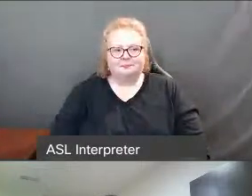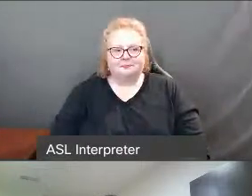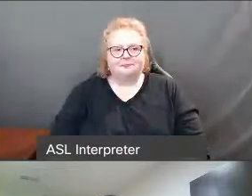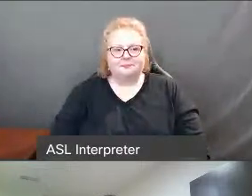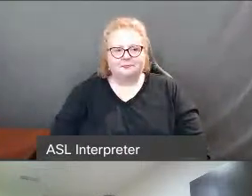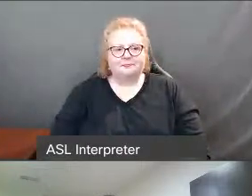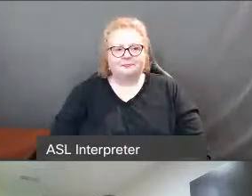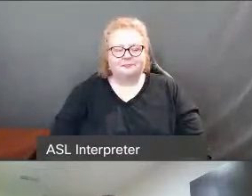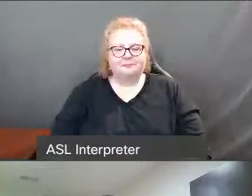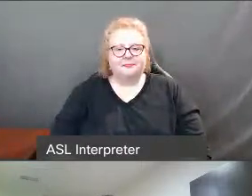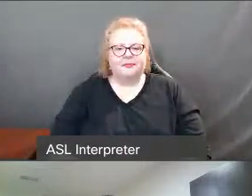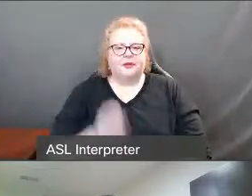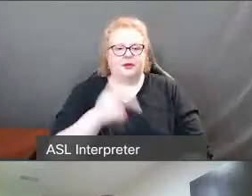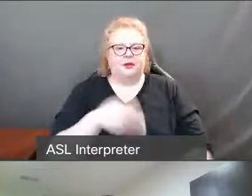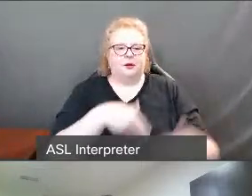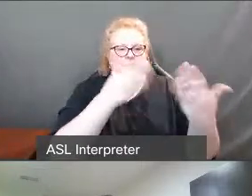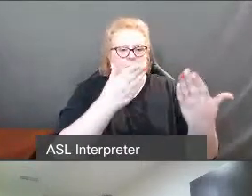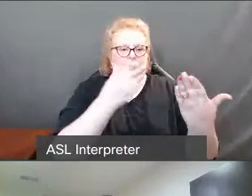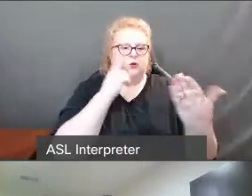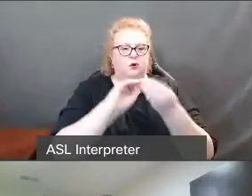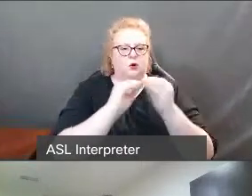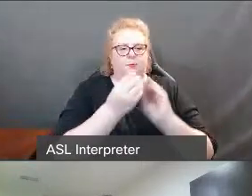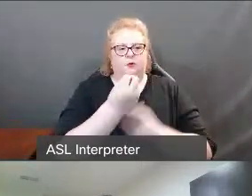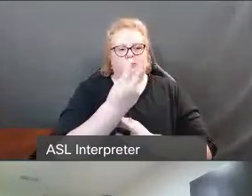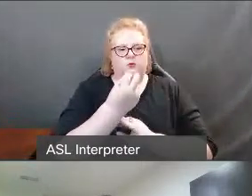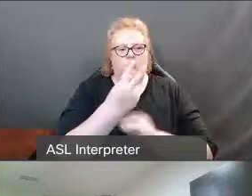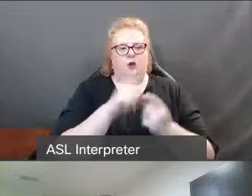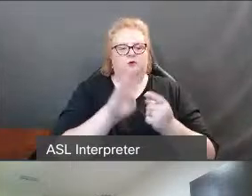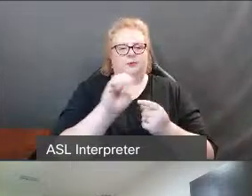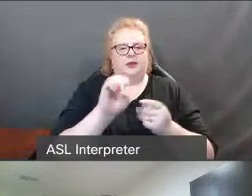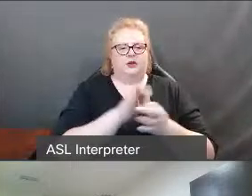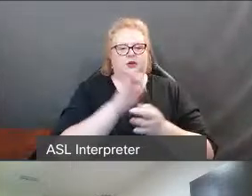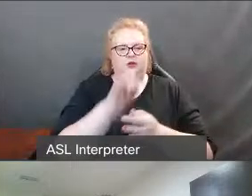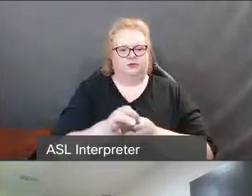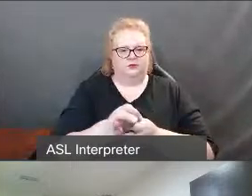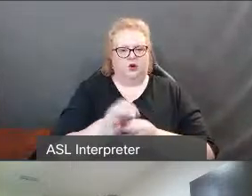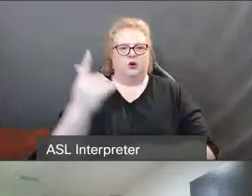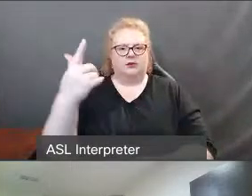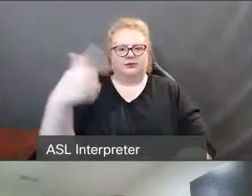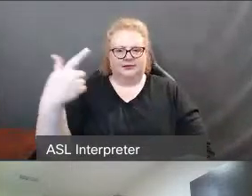If we can receive a motion for item 12 to defer. Second.